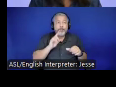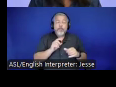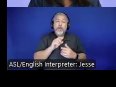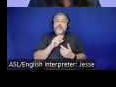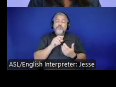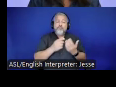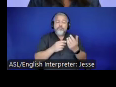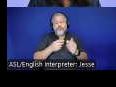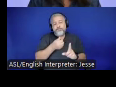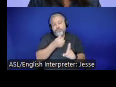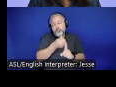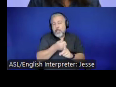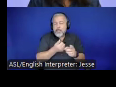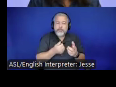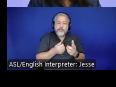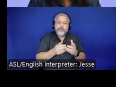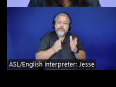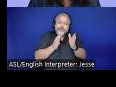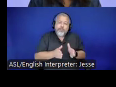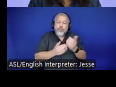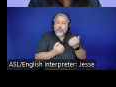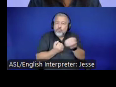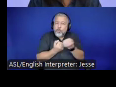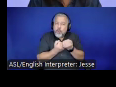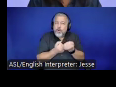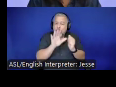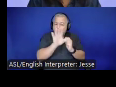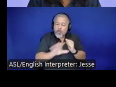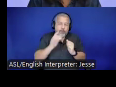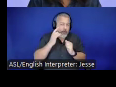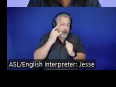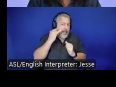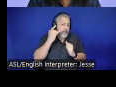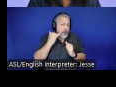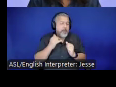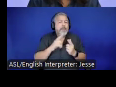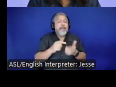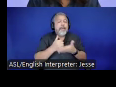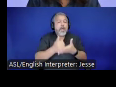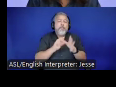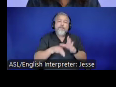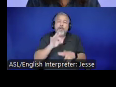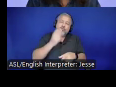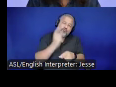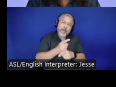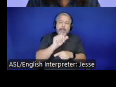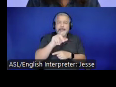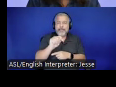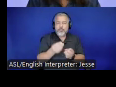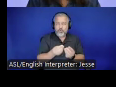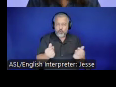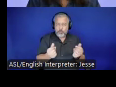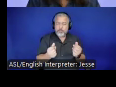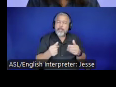statewide that can help in finding the right AT solutions and guiding you there. All of this is